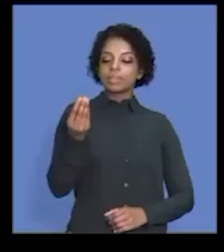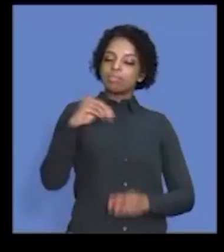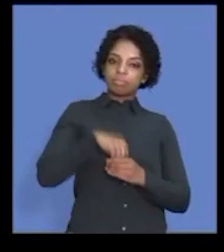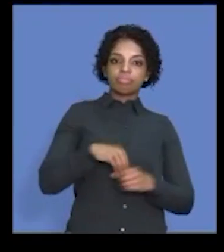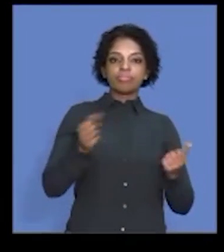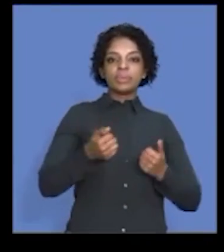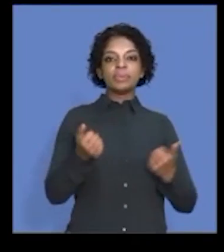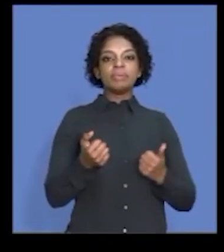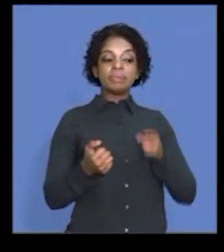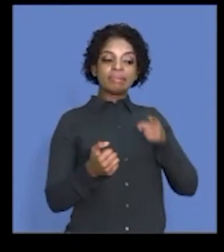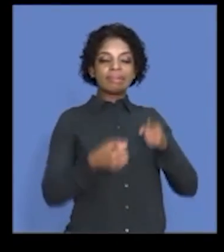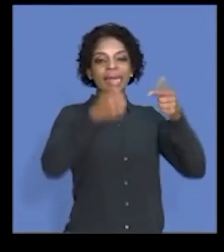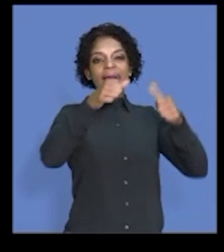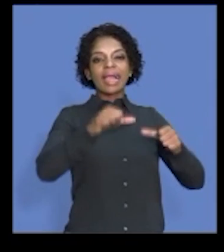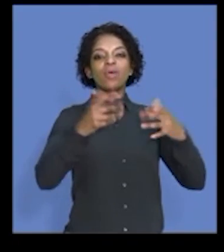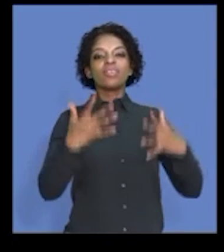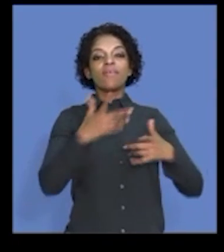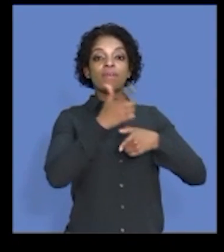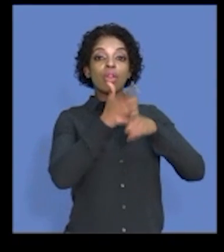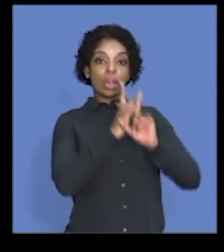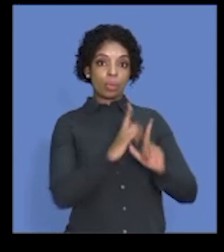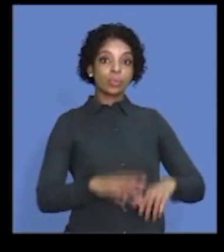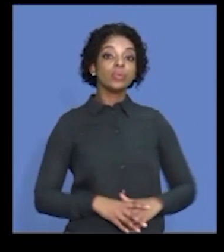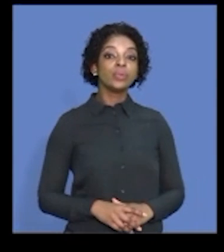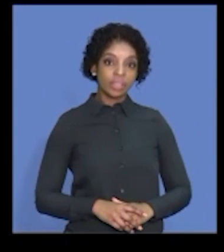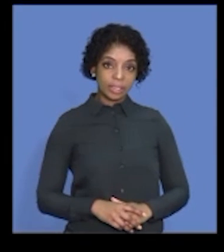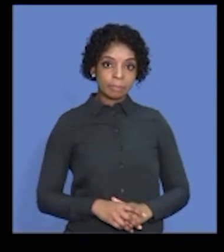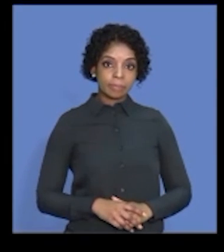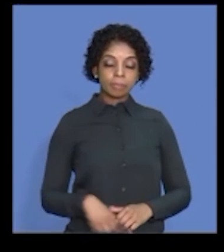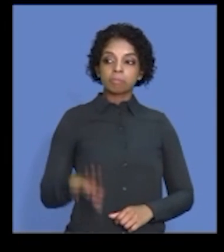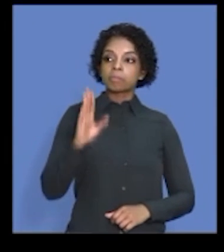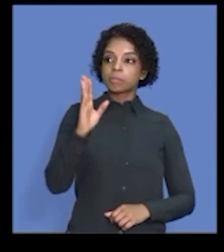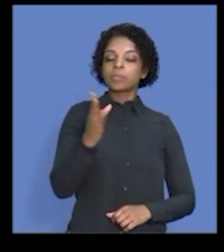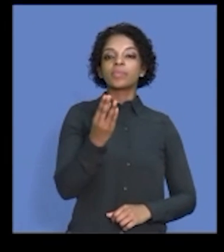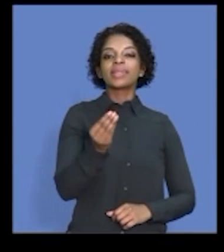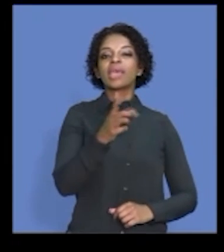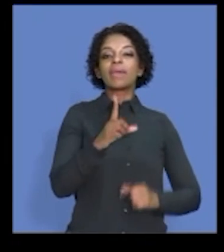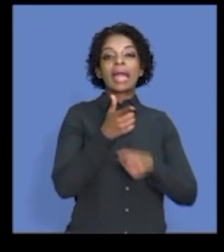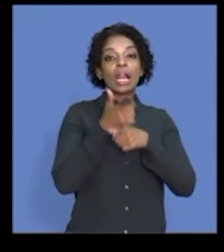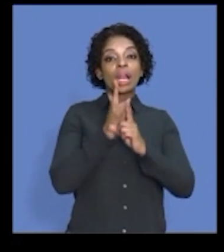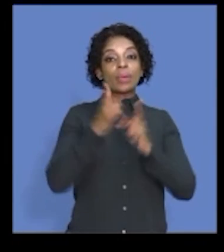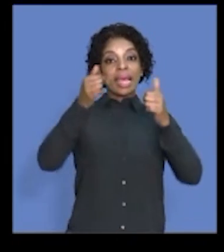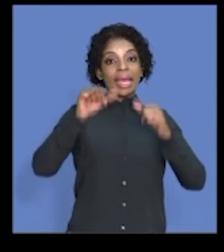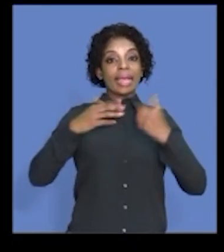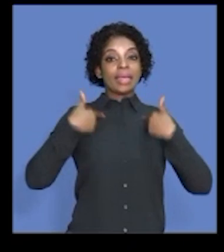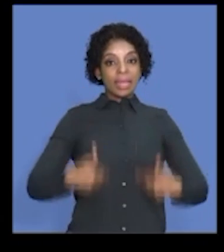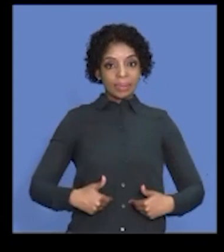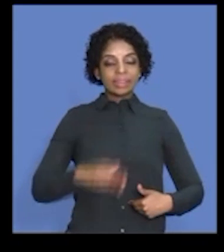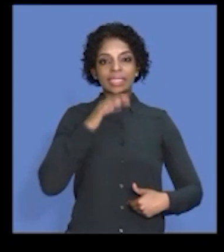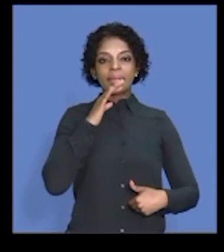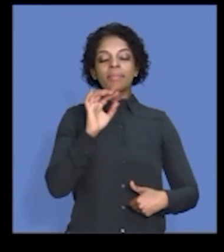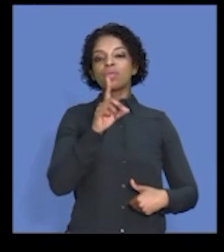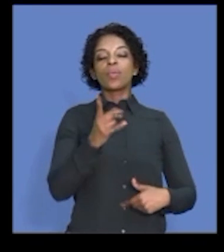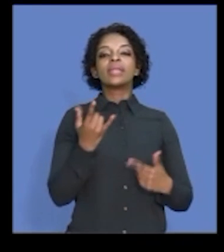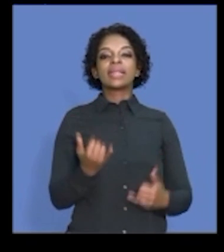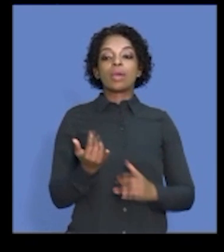see, there's my loan account. There's my interest on the credit side. I'm increasing my loan. The interest